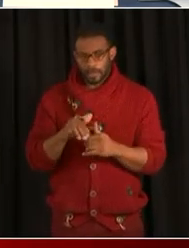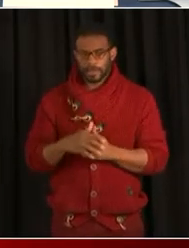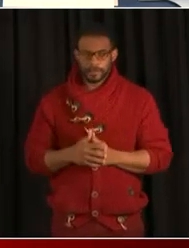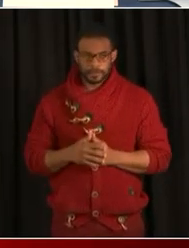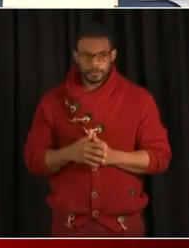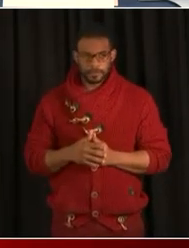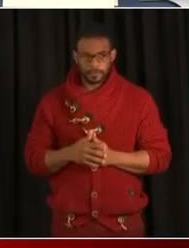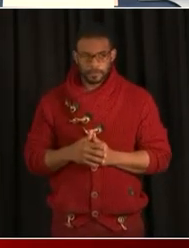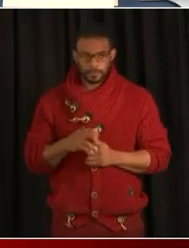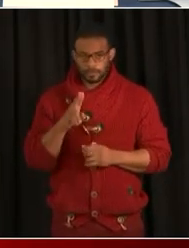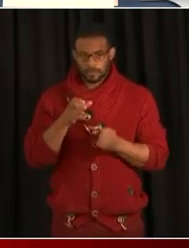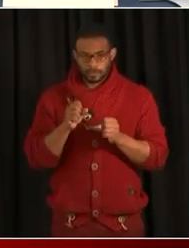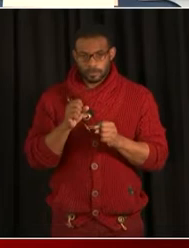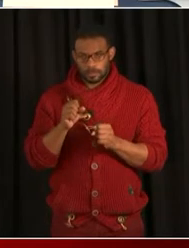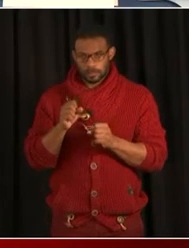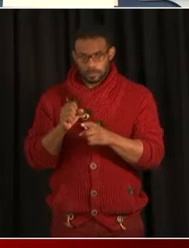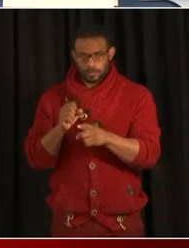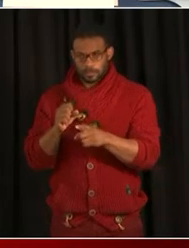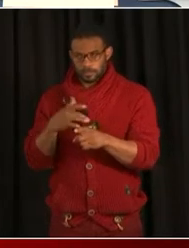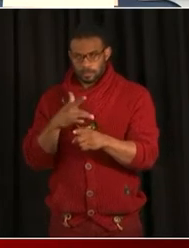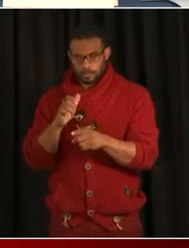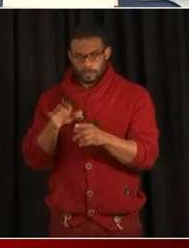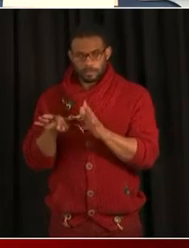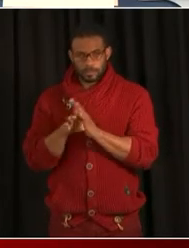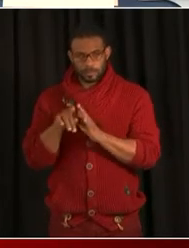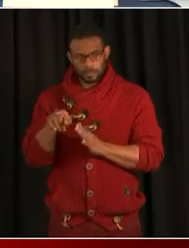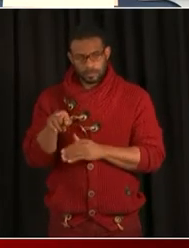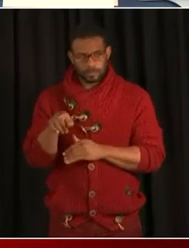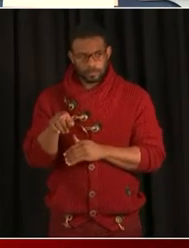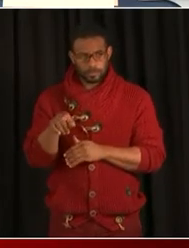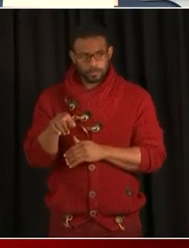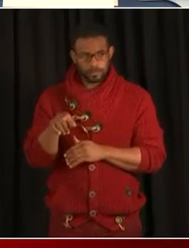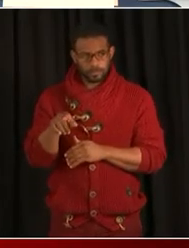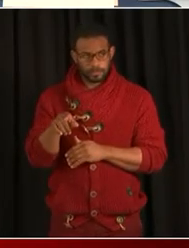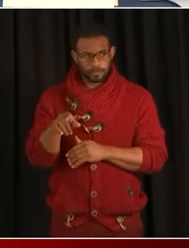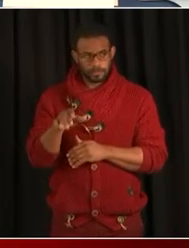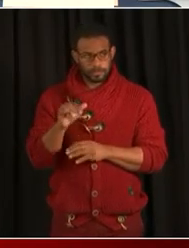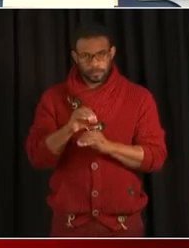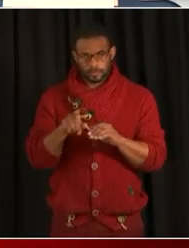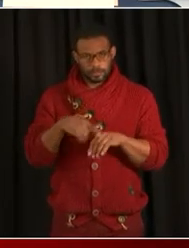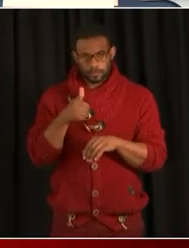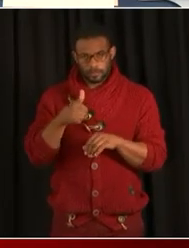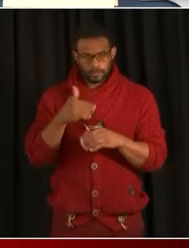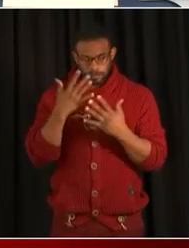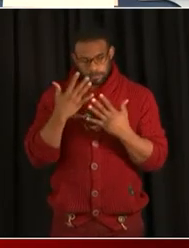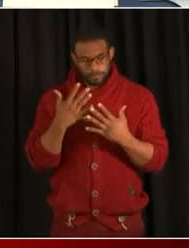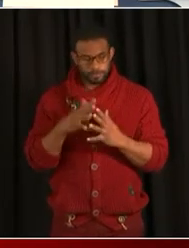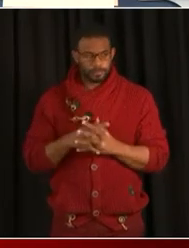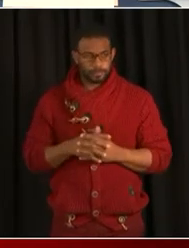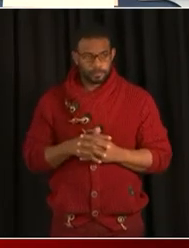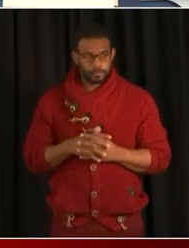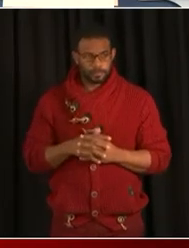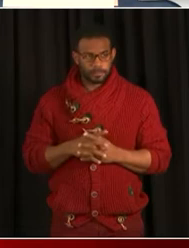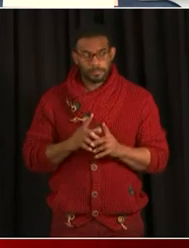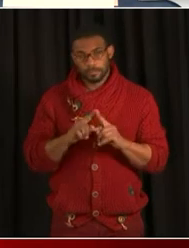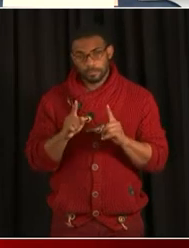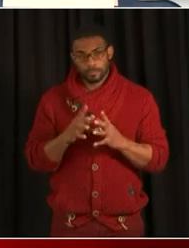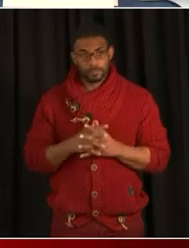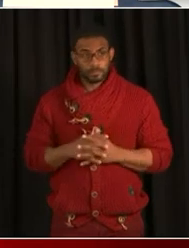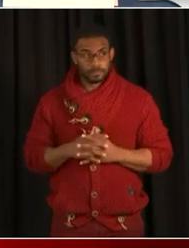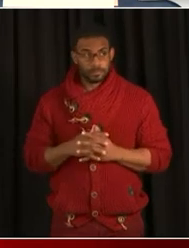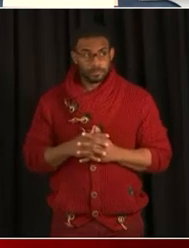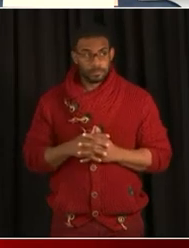that. U Street Music Hall, we had shows there, and it is no longer, unfortunately.